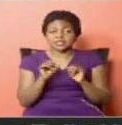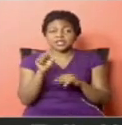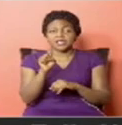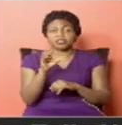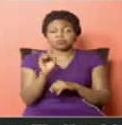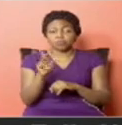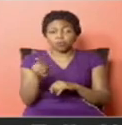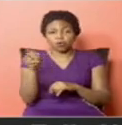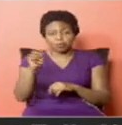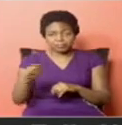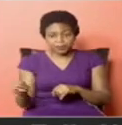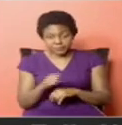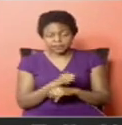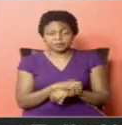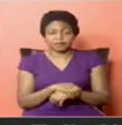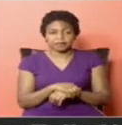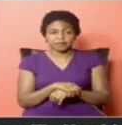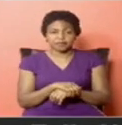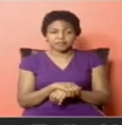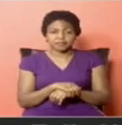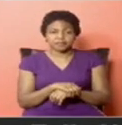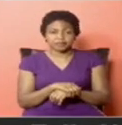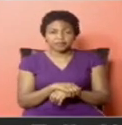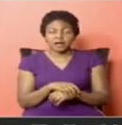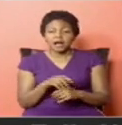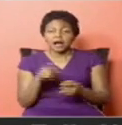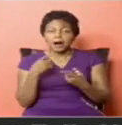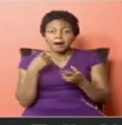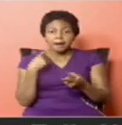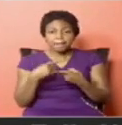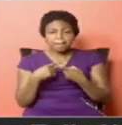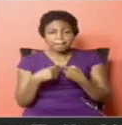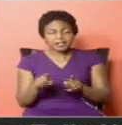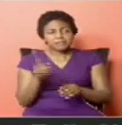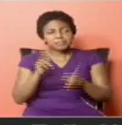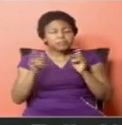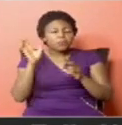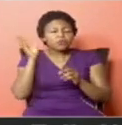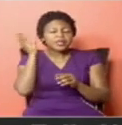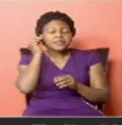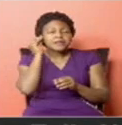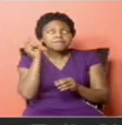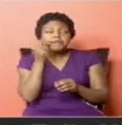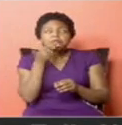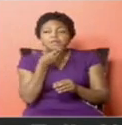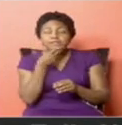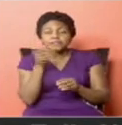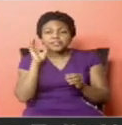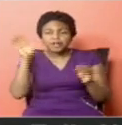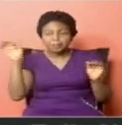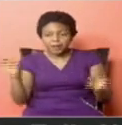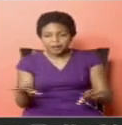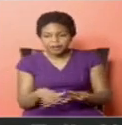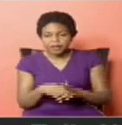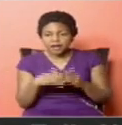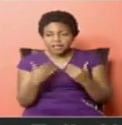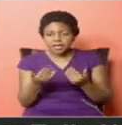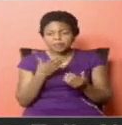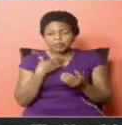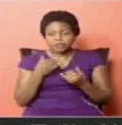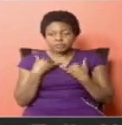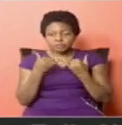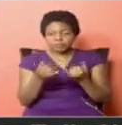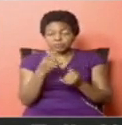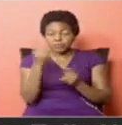lockdown measures were followed. But what about people who do not hear? So I share with you a brief example